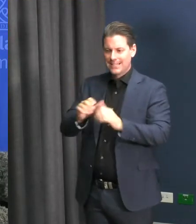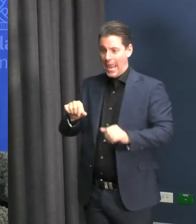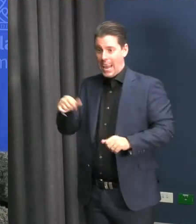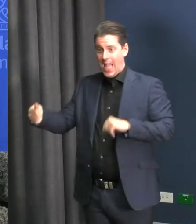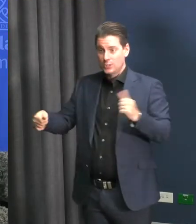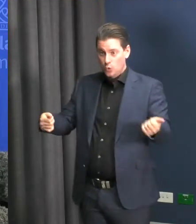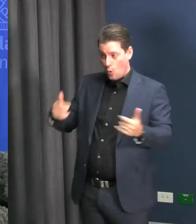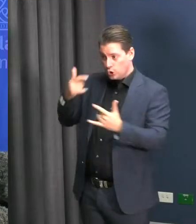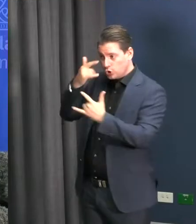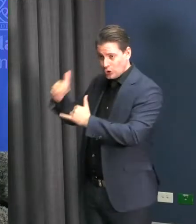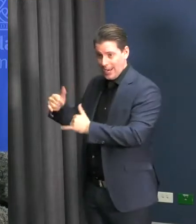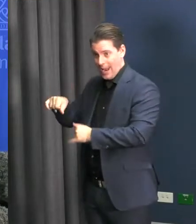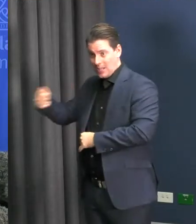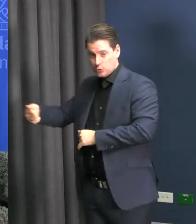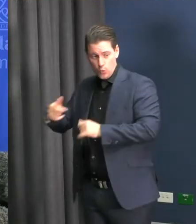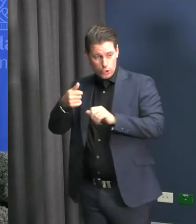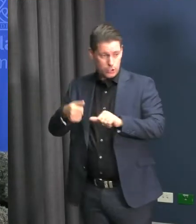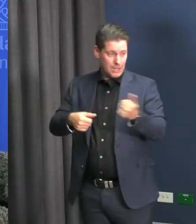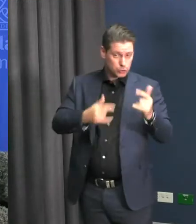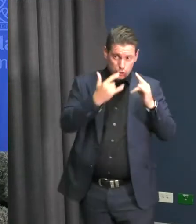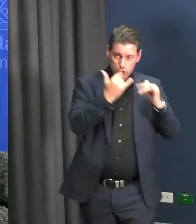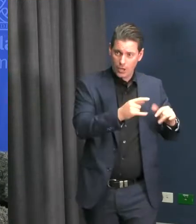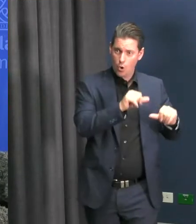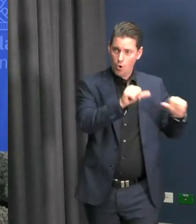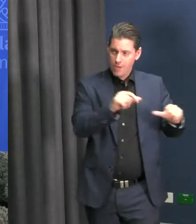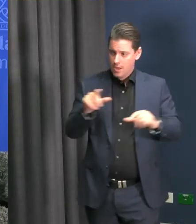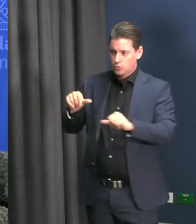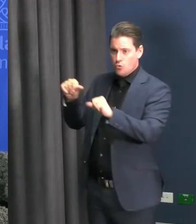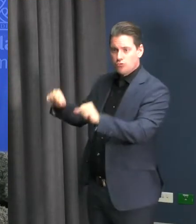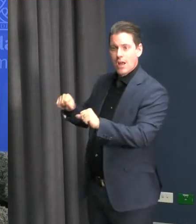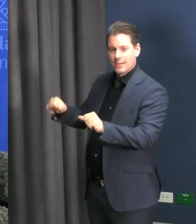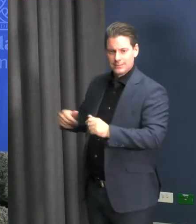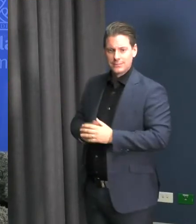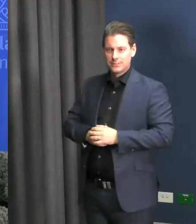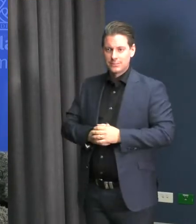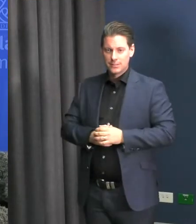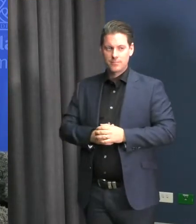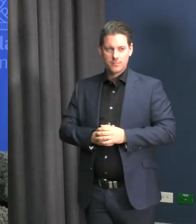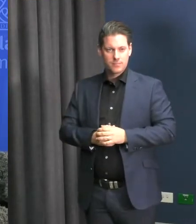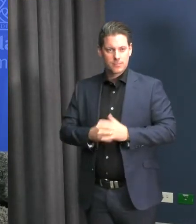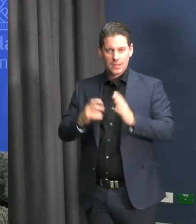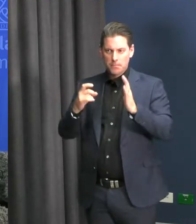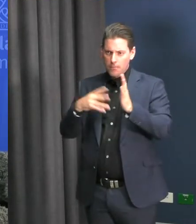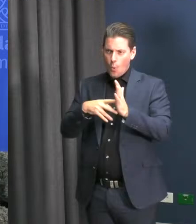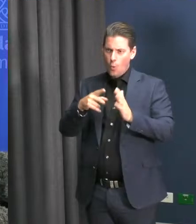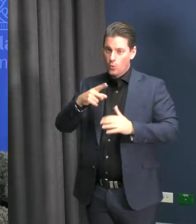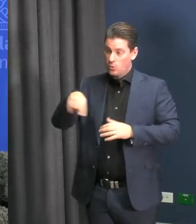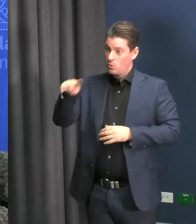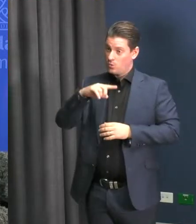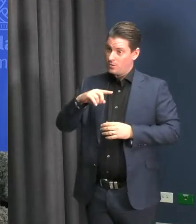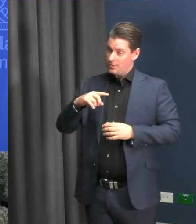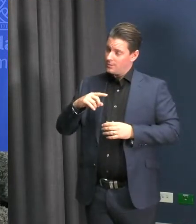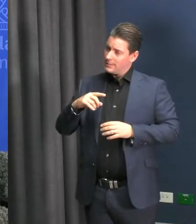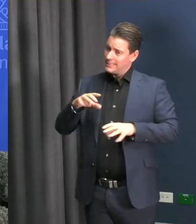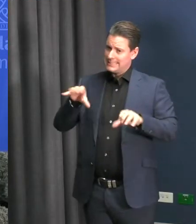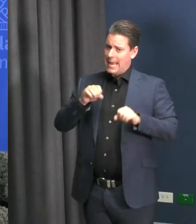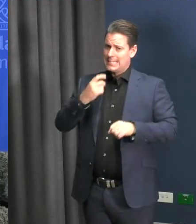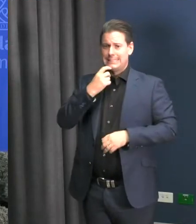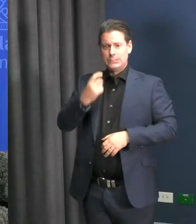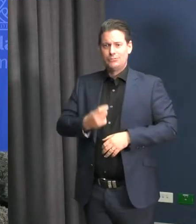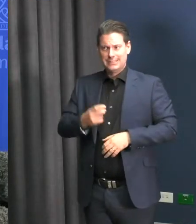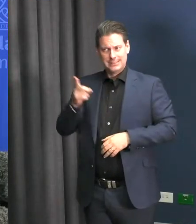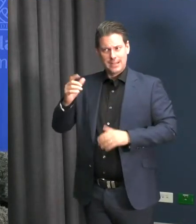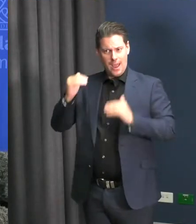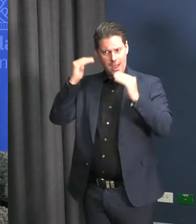your neighbours if you don't, and talk to them about it. It's really important that people understand that the threat is real. Be